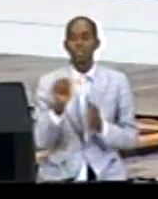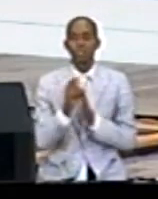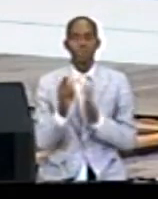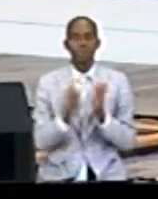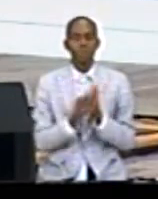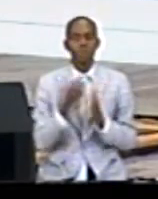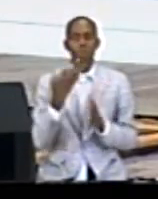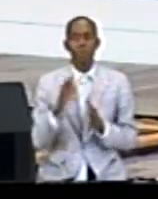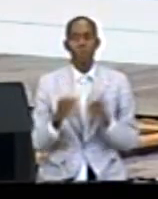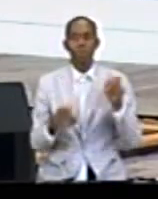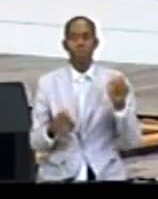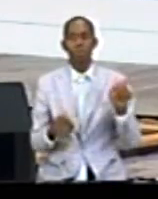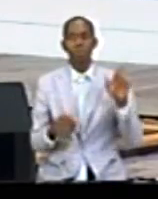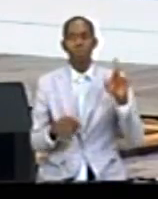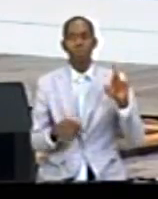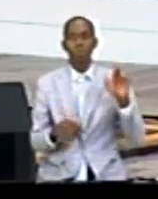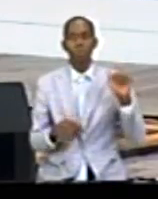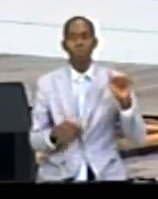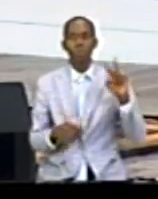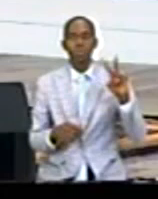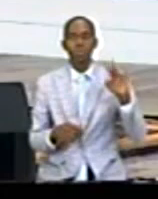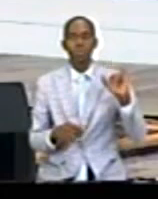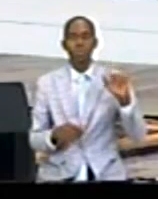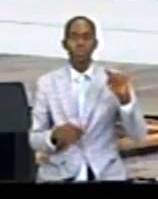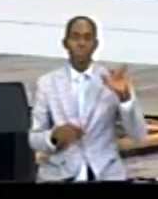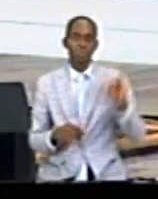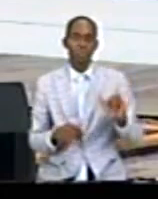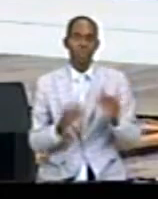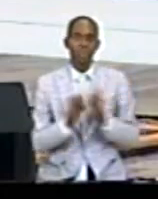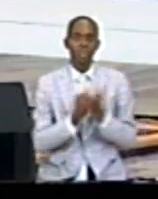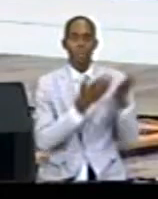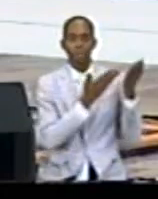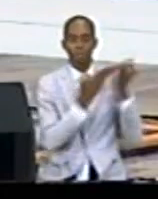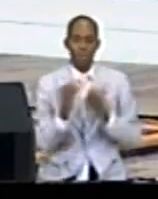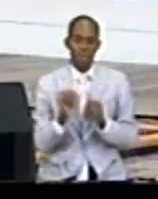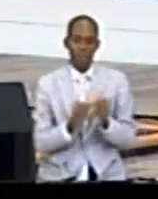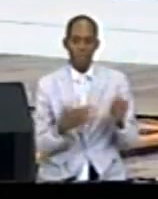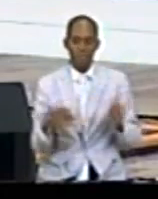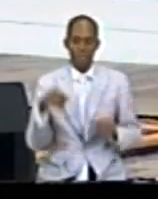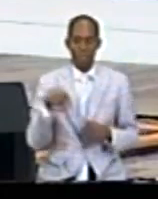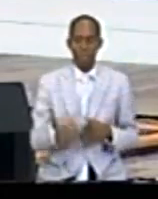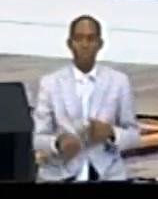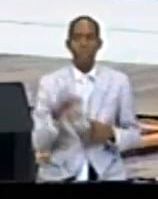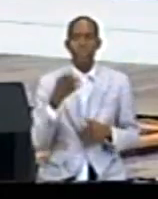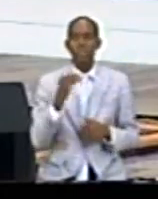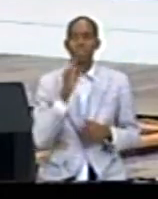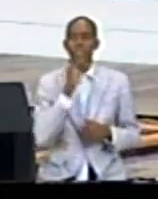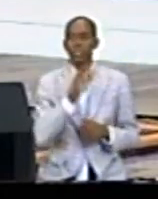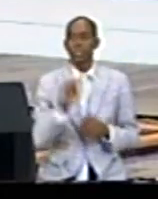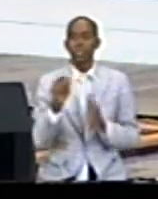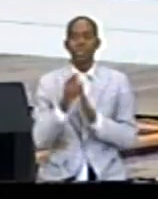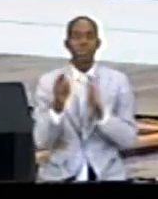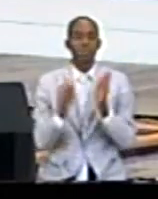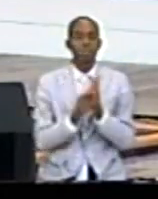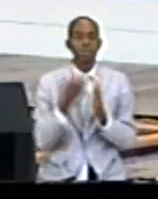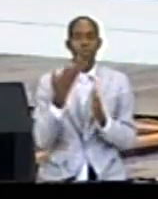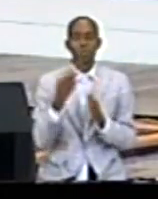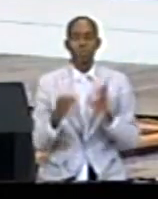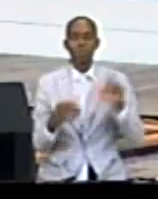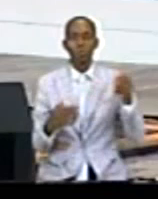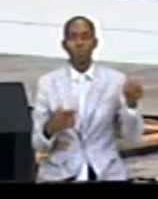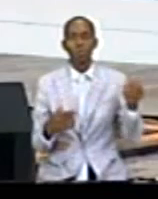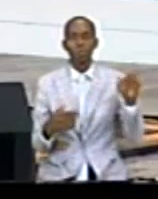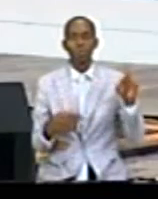that pulls everyone down. There is the law of gravity that pulls every